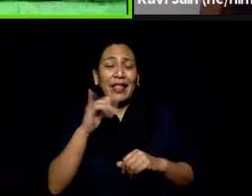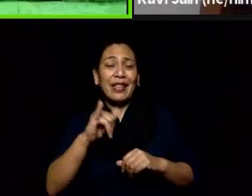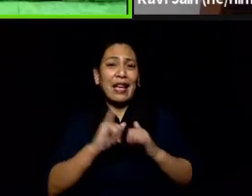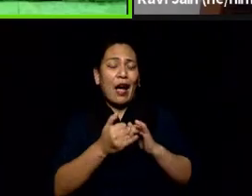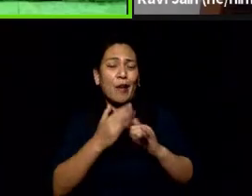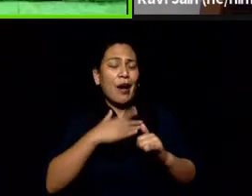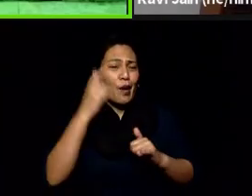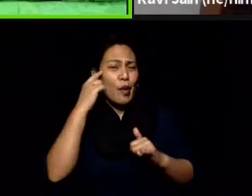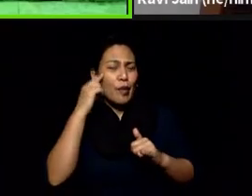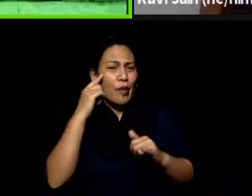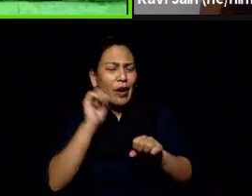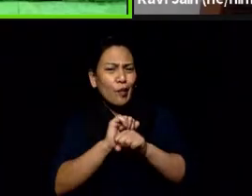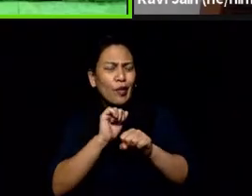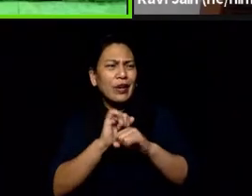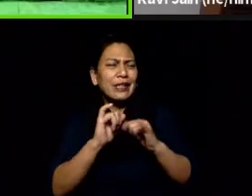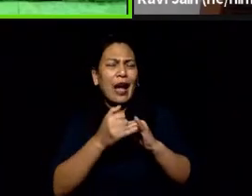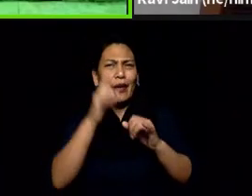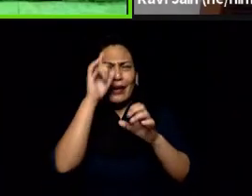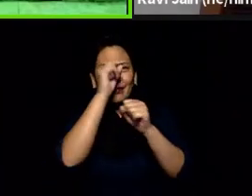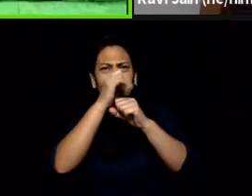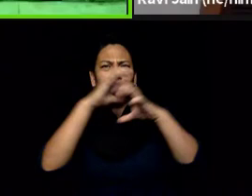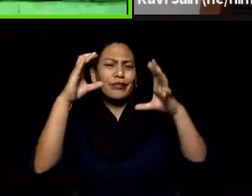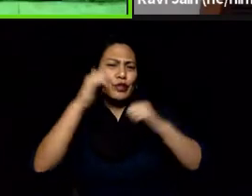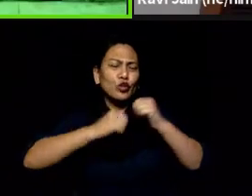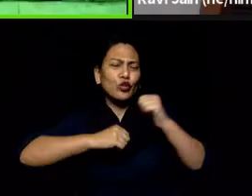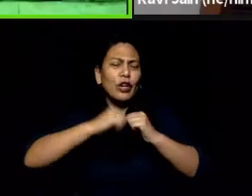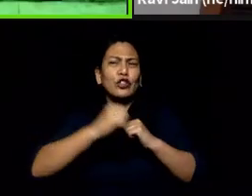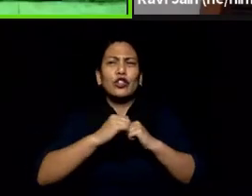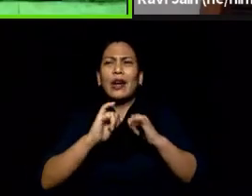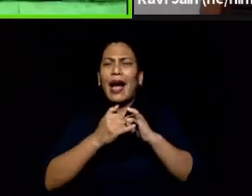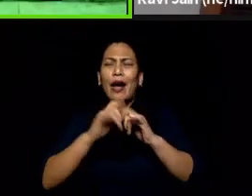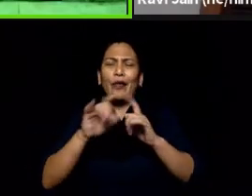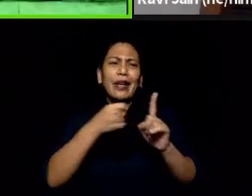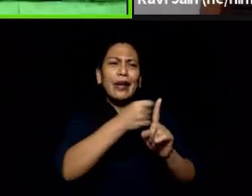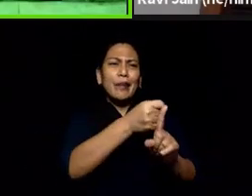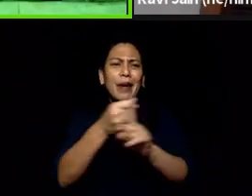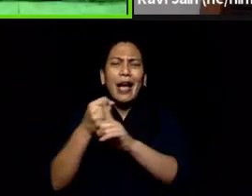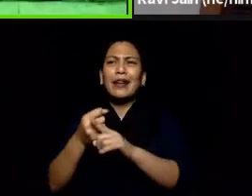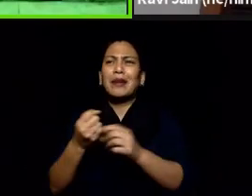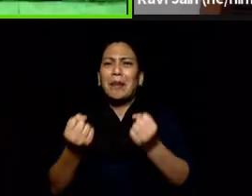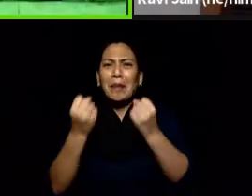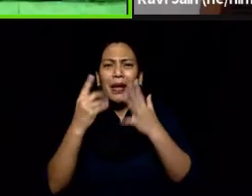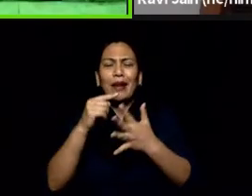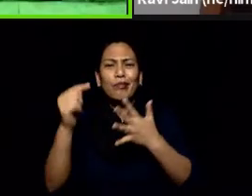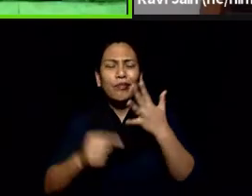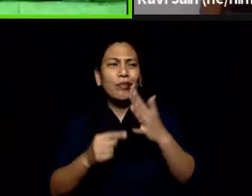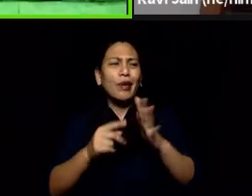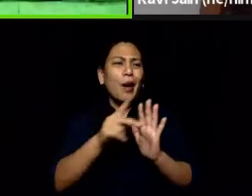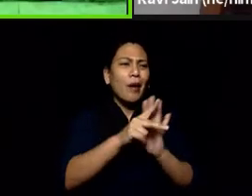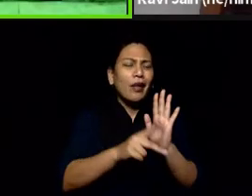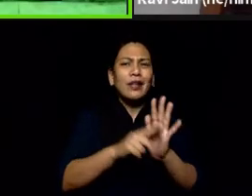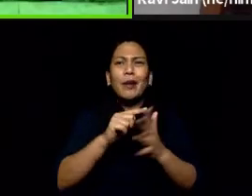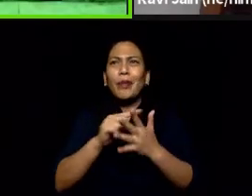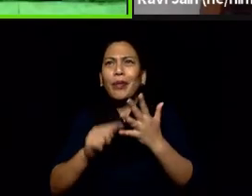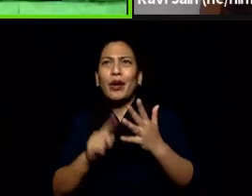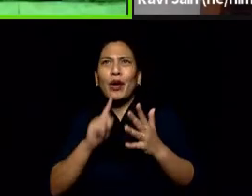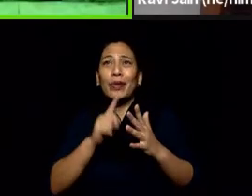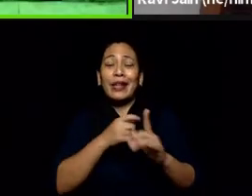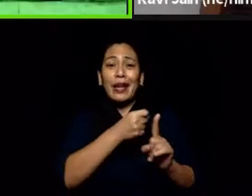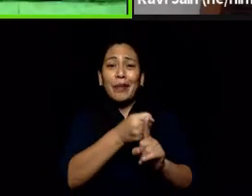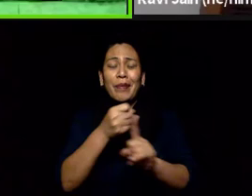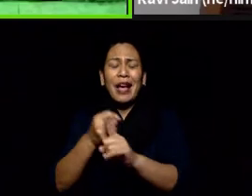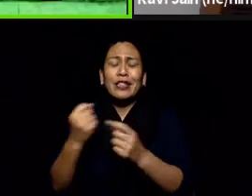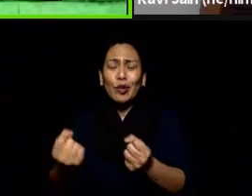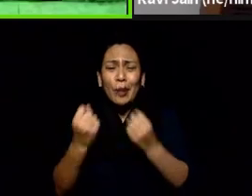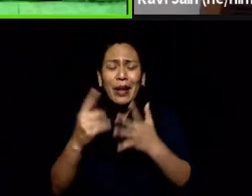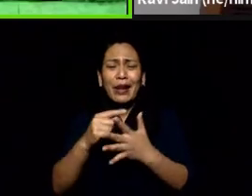brain works. And I think about structures and how they impact so many things and policy and how it implicates, you know, so many decisions without people